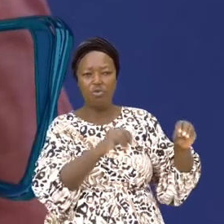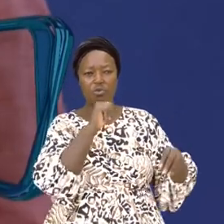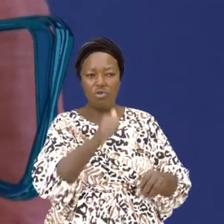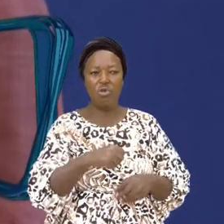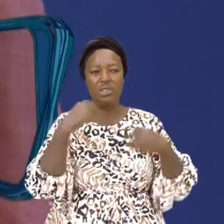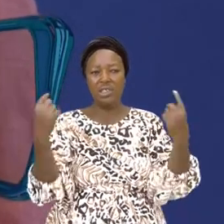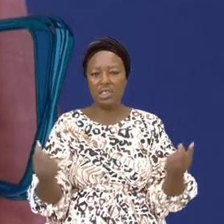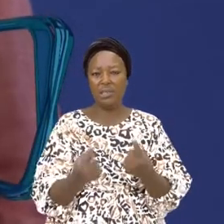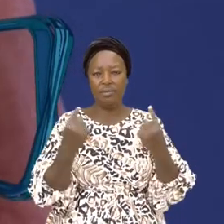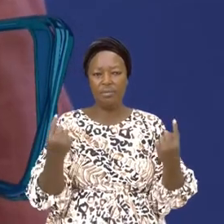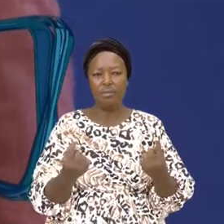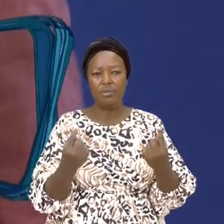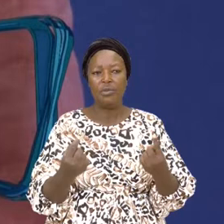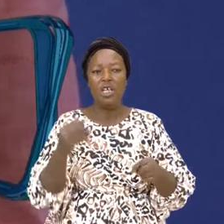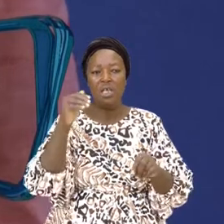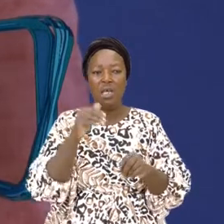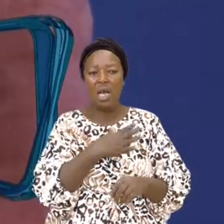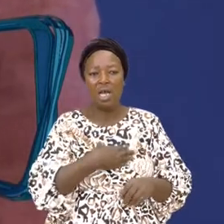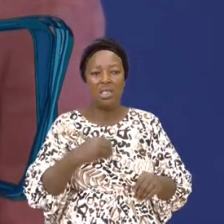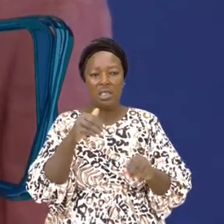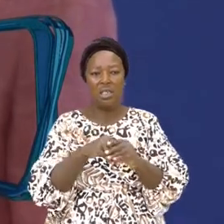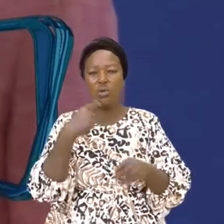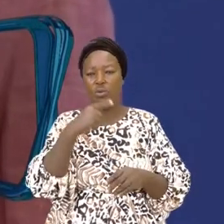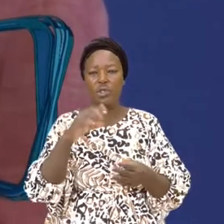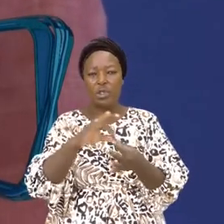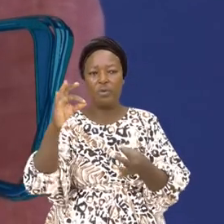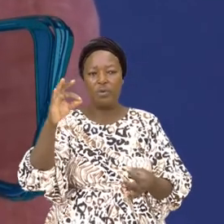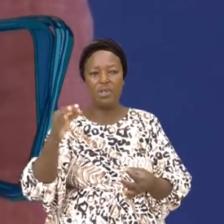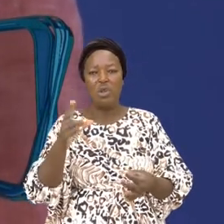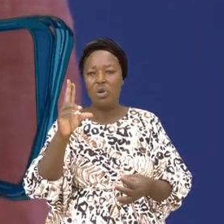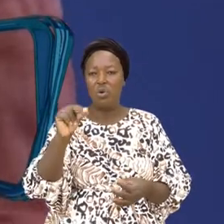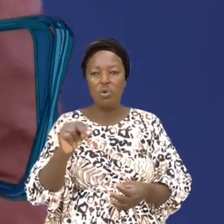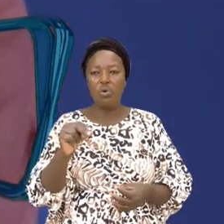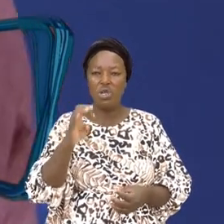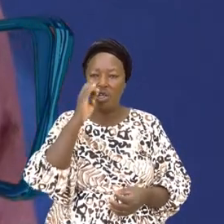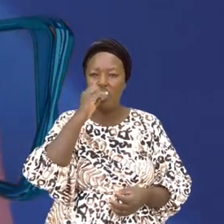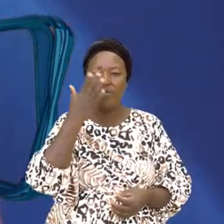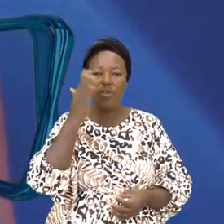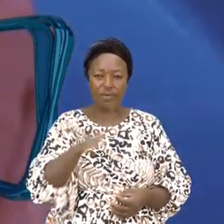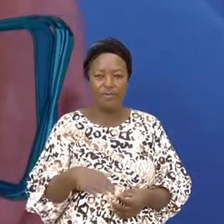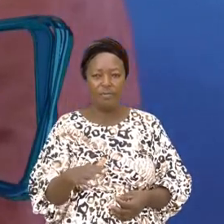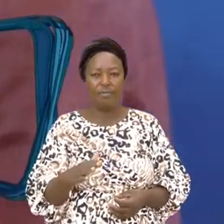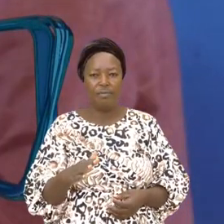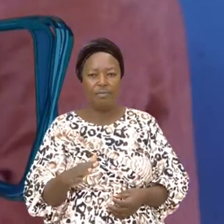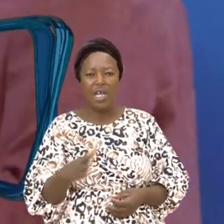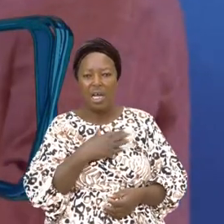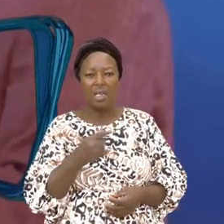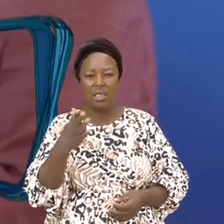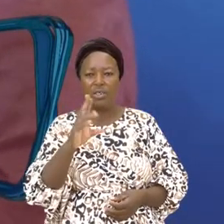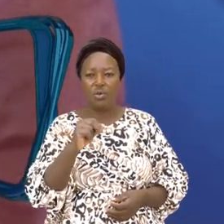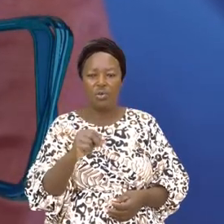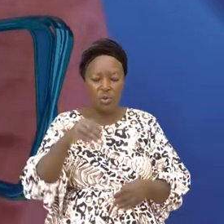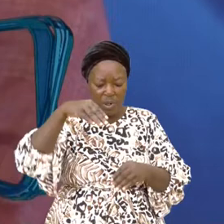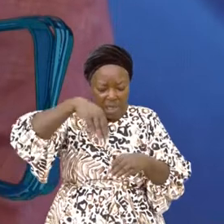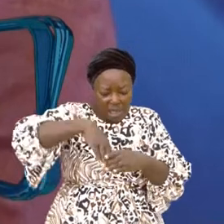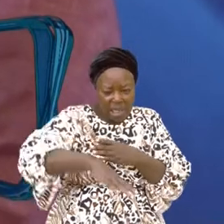not iniquity. In no spirit there is no guile, and there is no internal